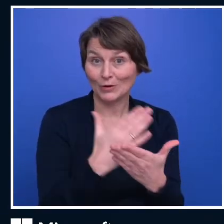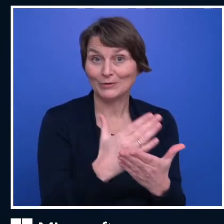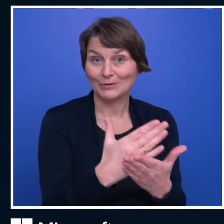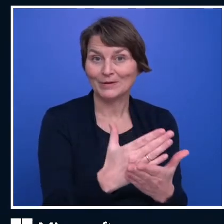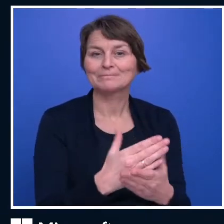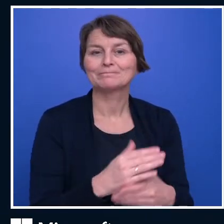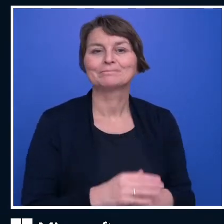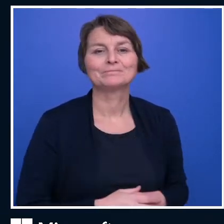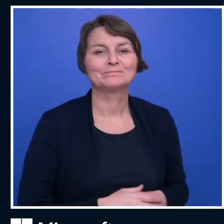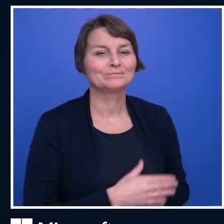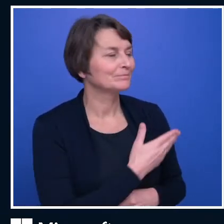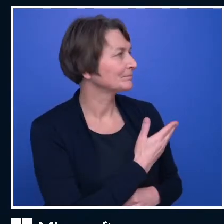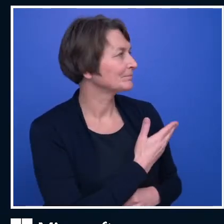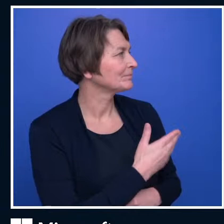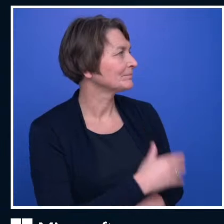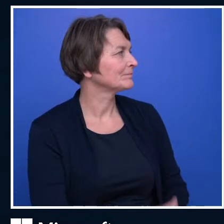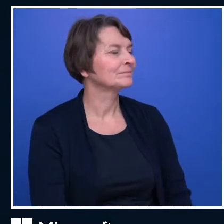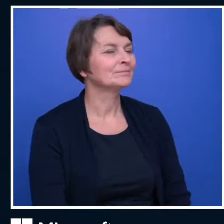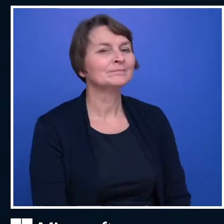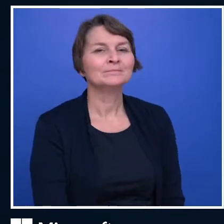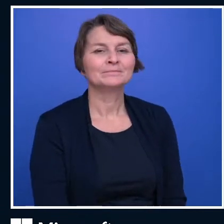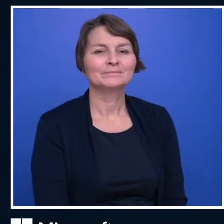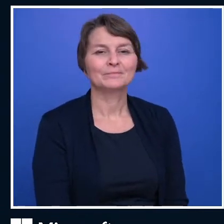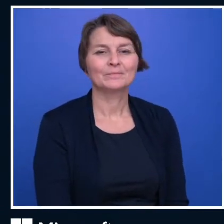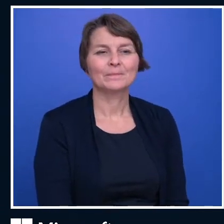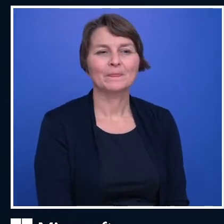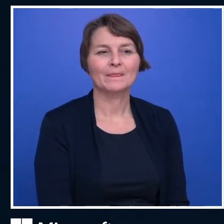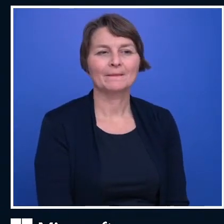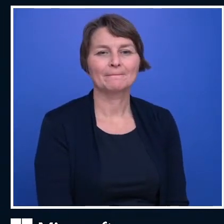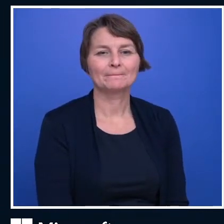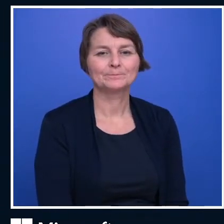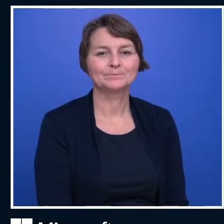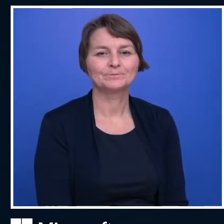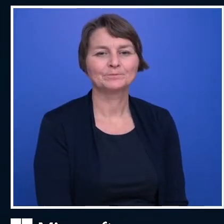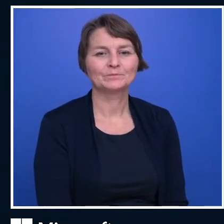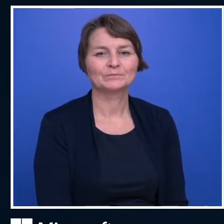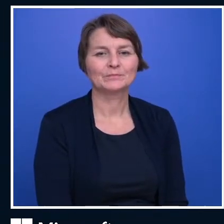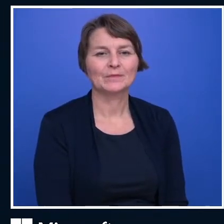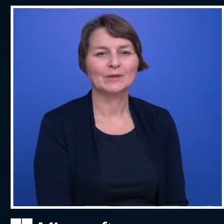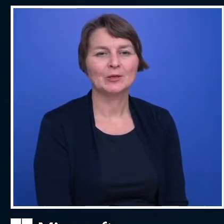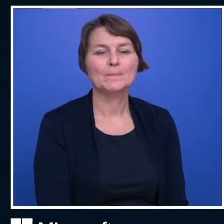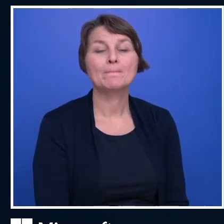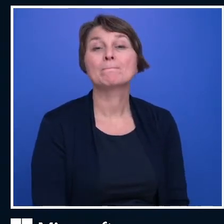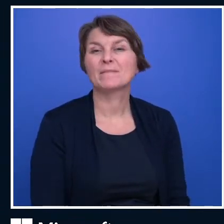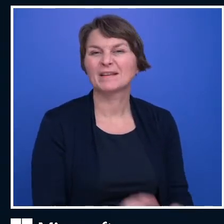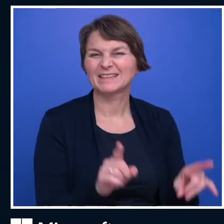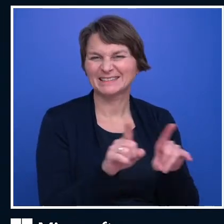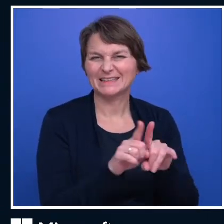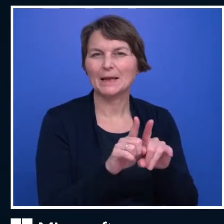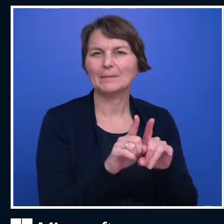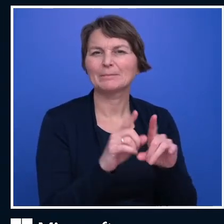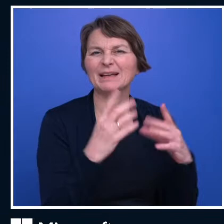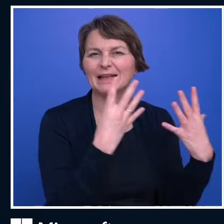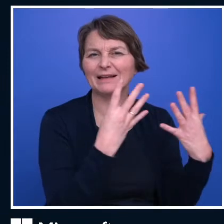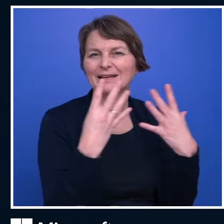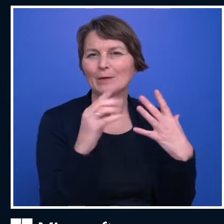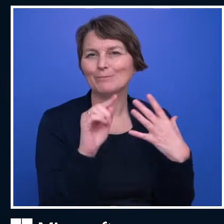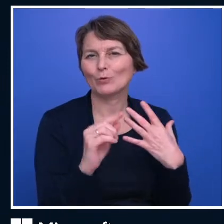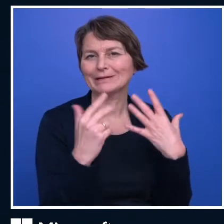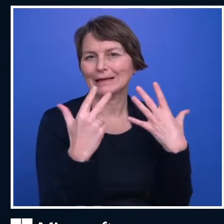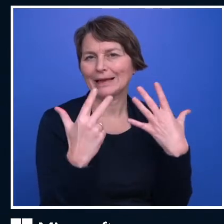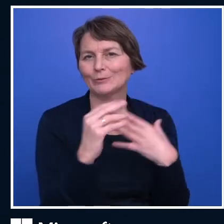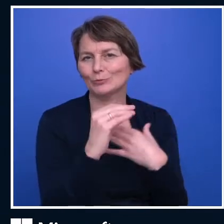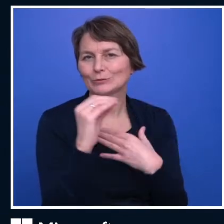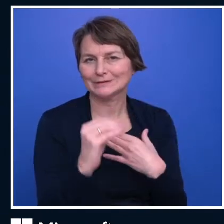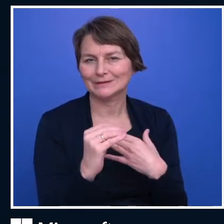the rufous hummingbird, also coming back 99.8% likely that it's a rufous hummingbird. And now I'm a